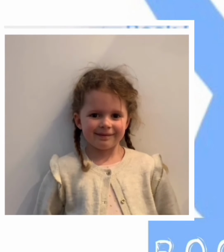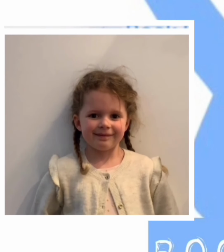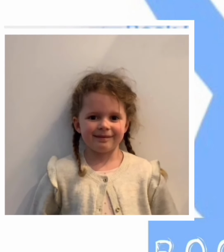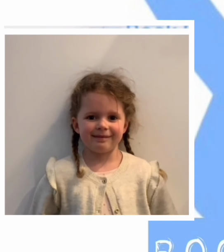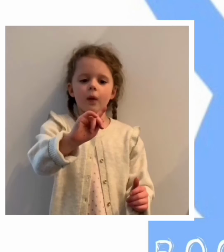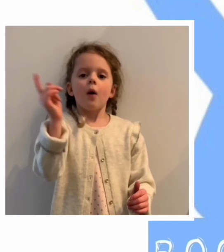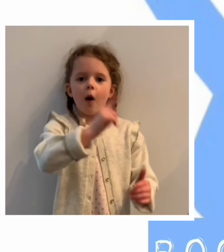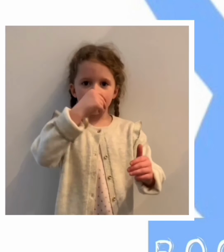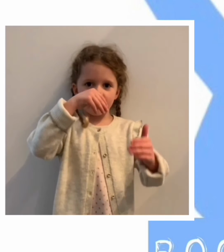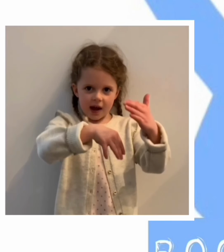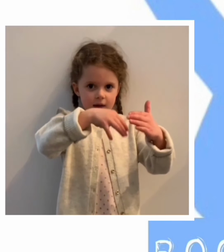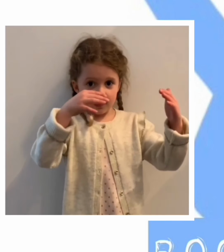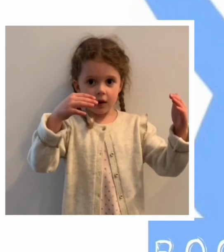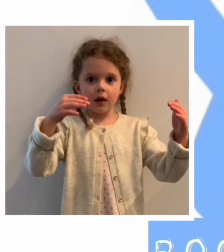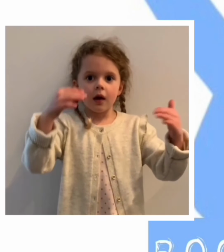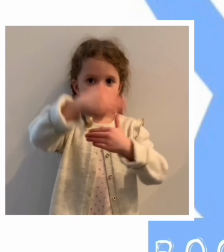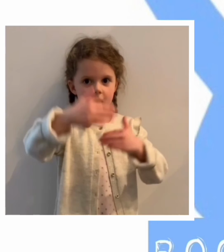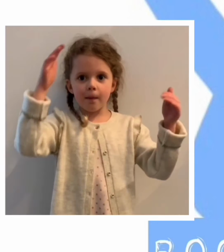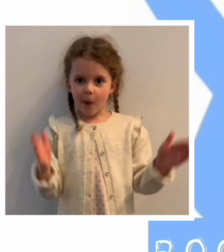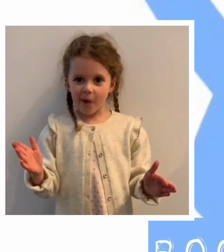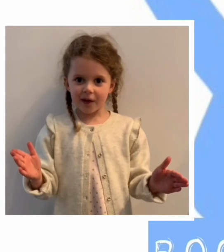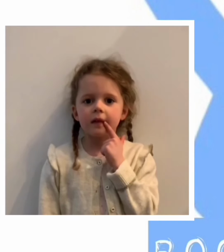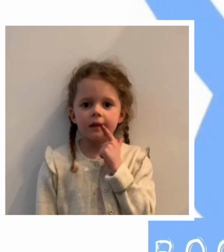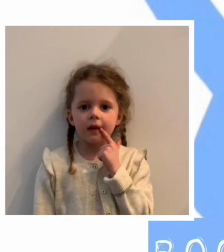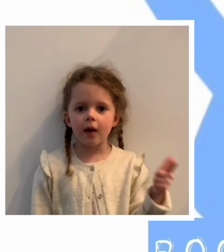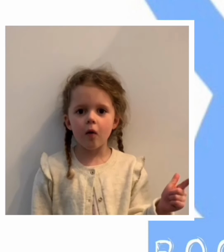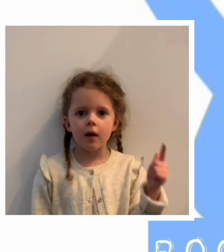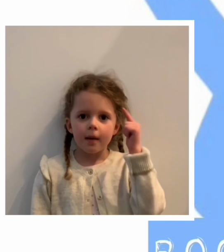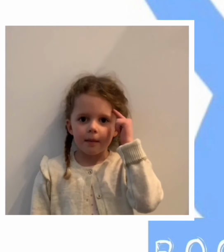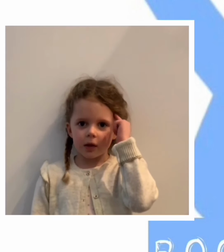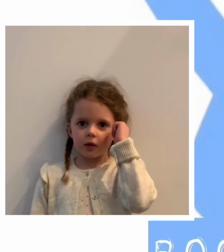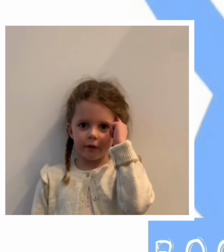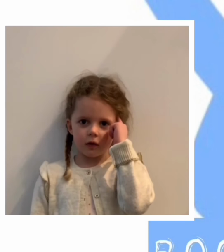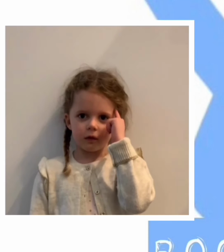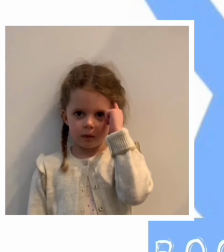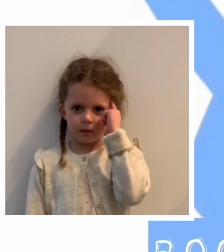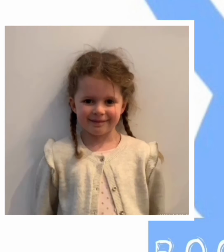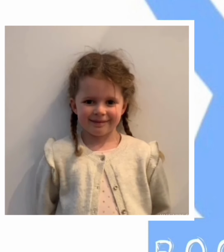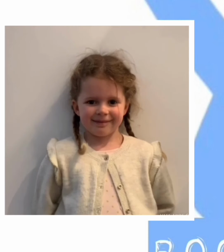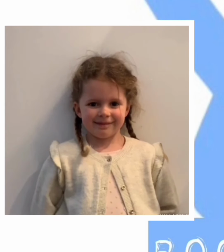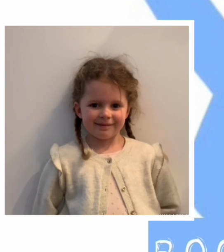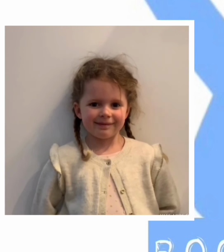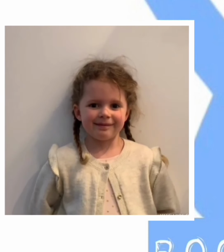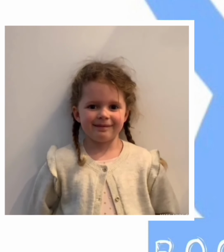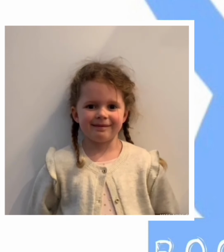me your thoughts. Is it a clue? What's in the box?